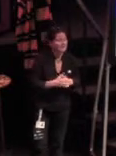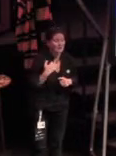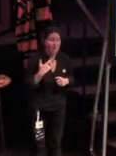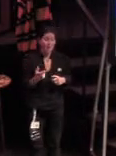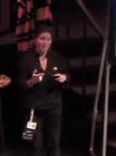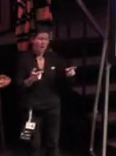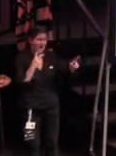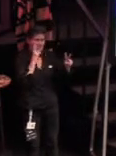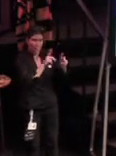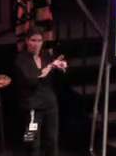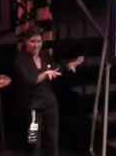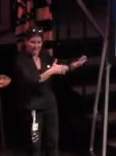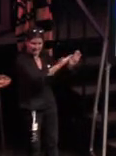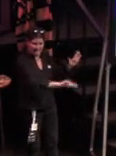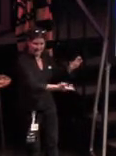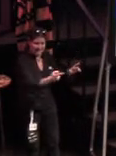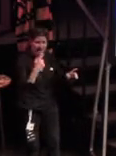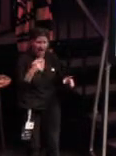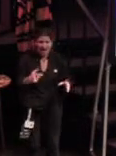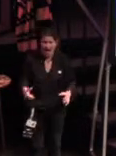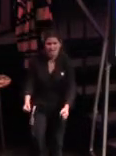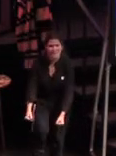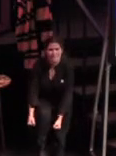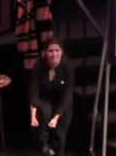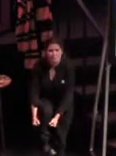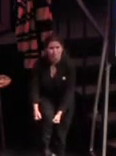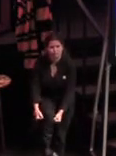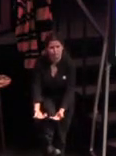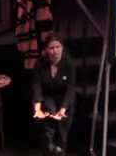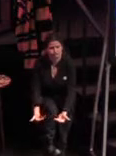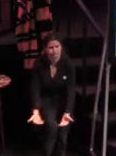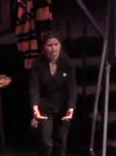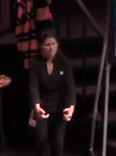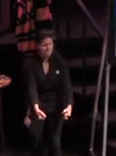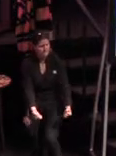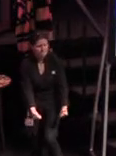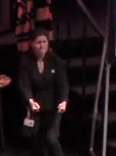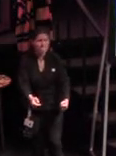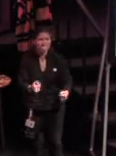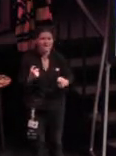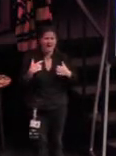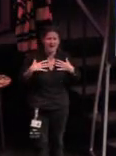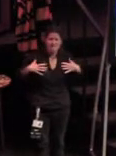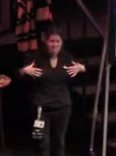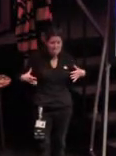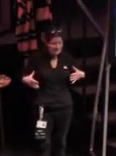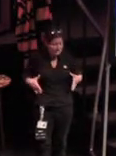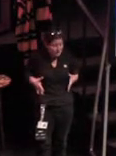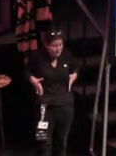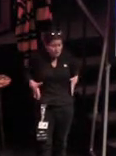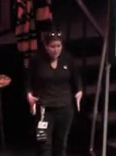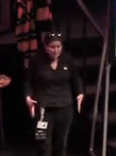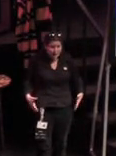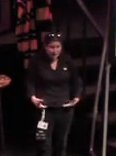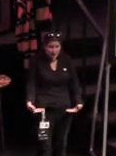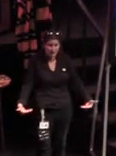I was wearing knee-high Timberland boots. I had a massive jumper on, which had some kind of slogan